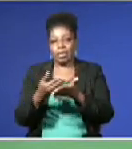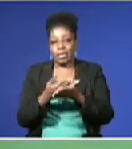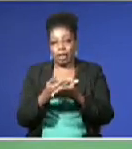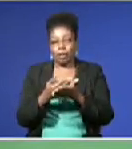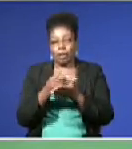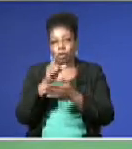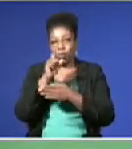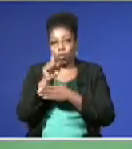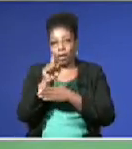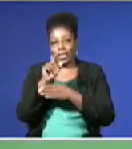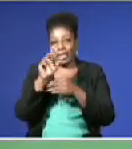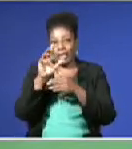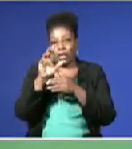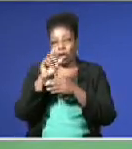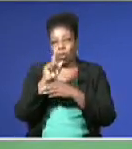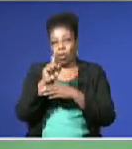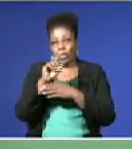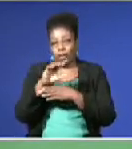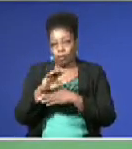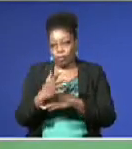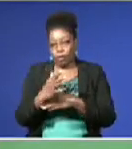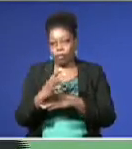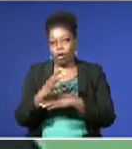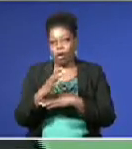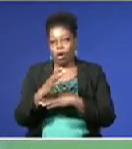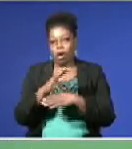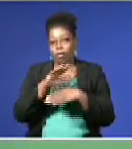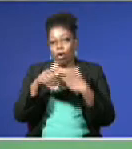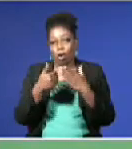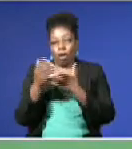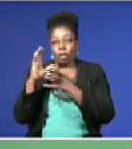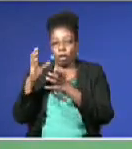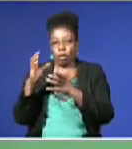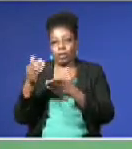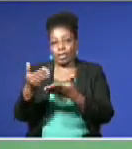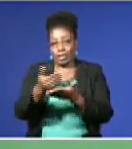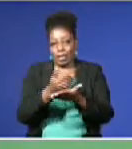the vicinity of one-fifth of all of the conch that is harvested in the Bahamas.